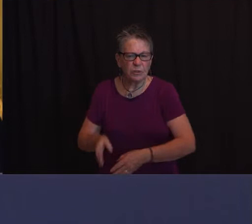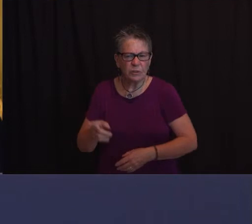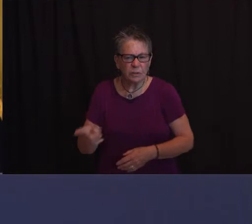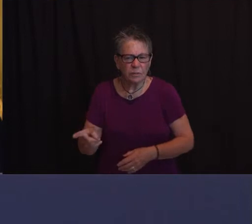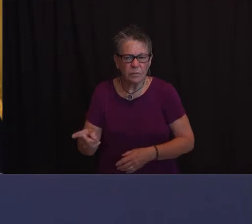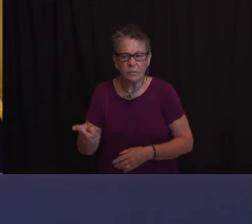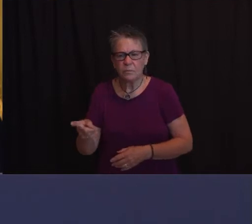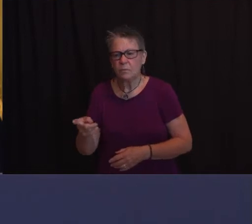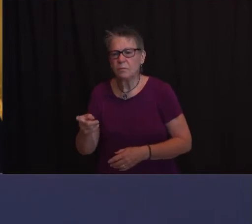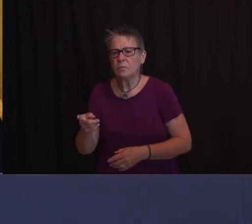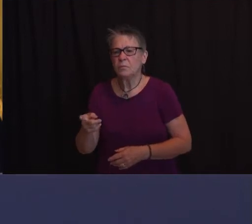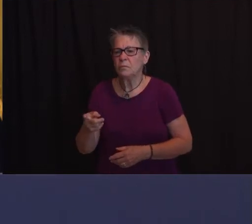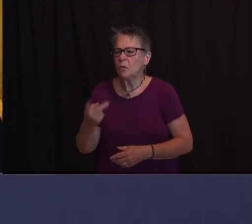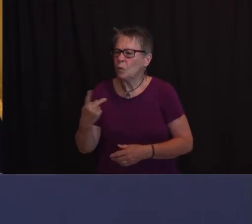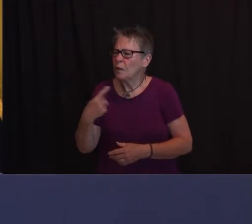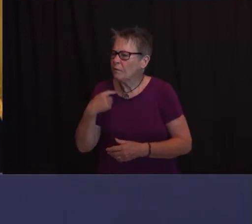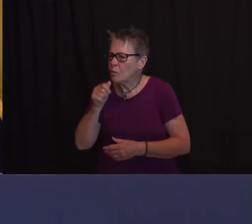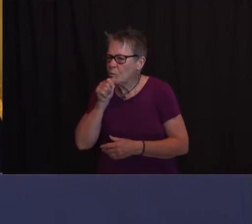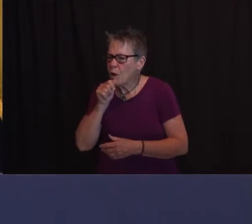private. But